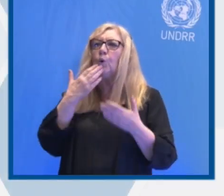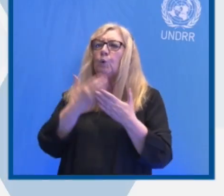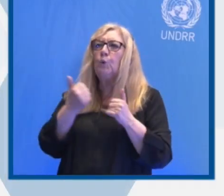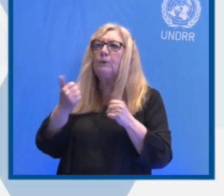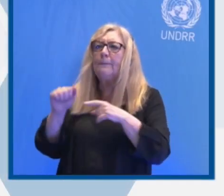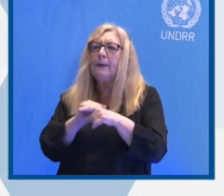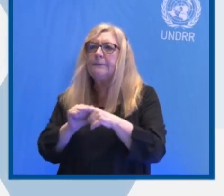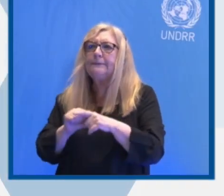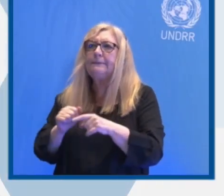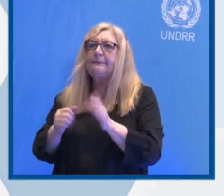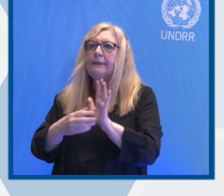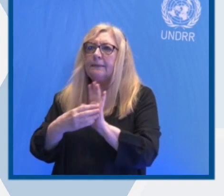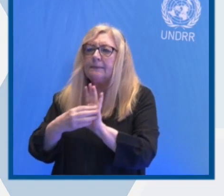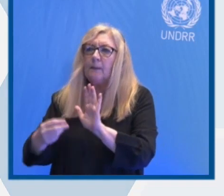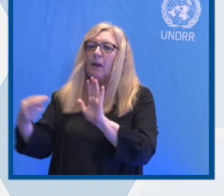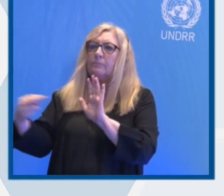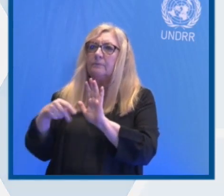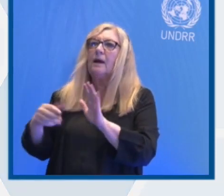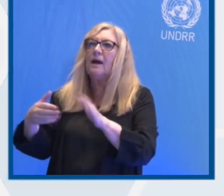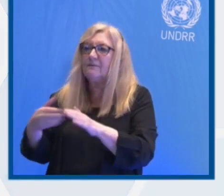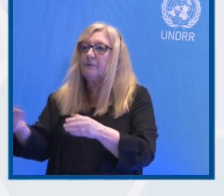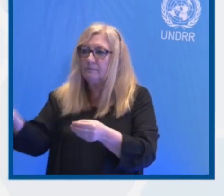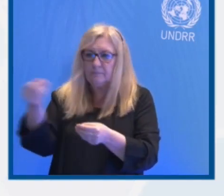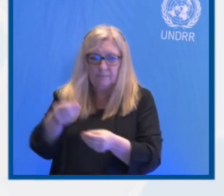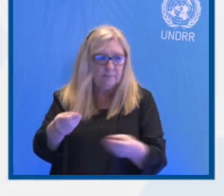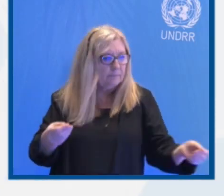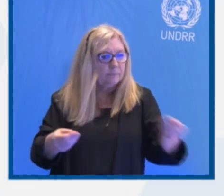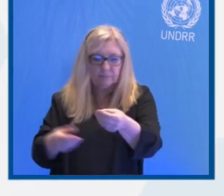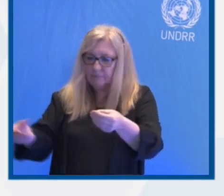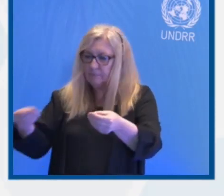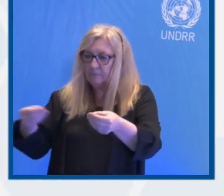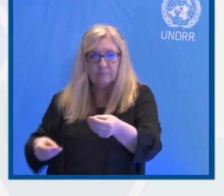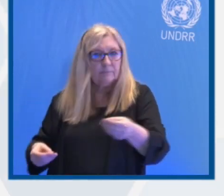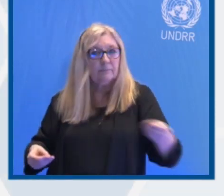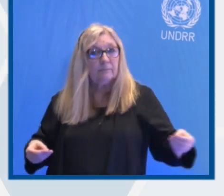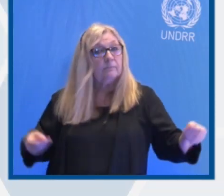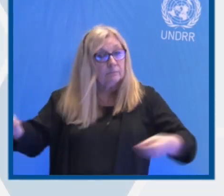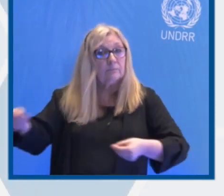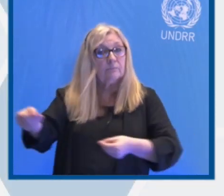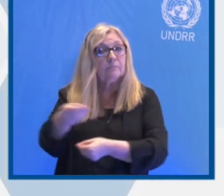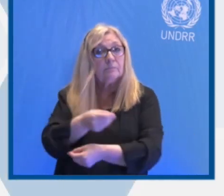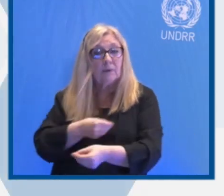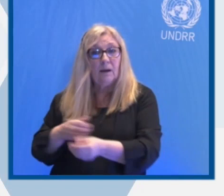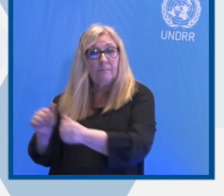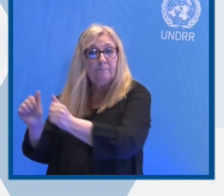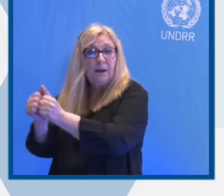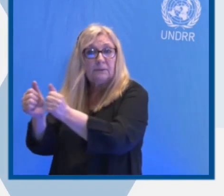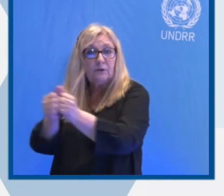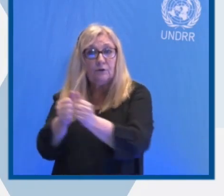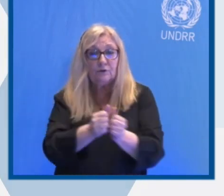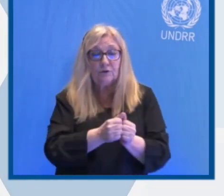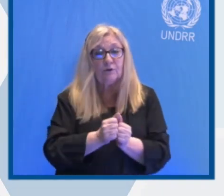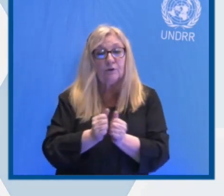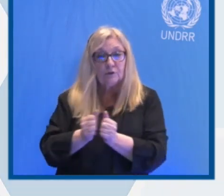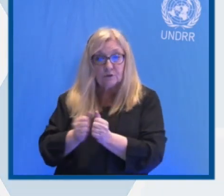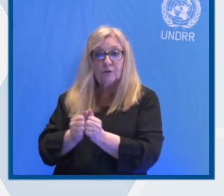Critical infrastructure protection. This is a good example of private-public partnership. There are all ministers, head